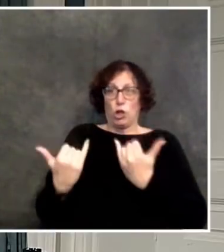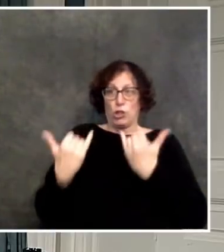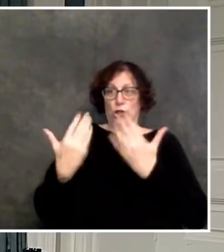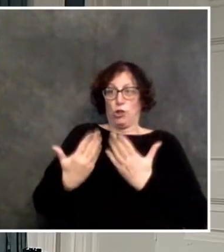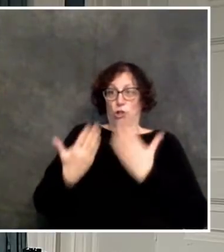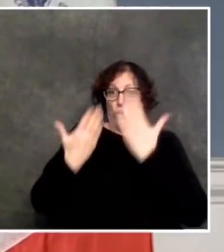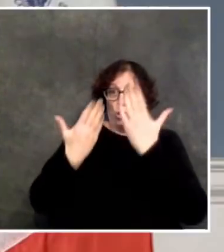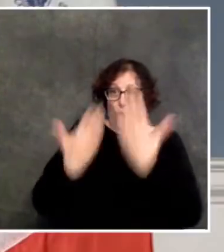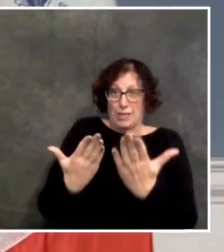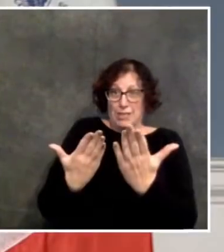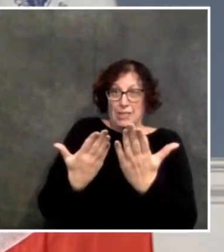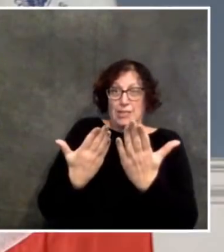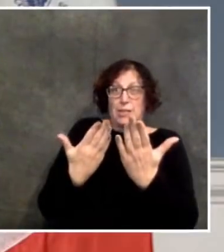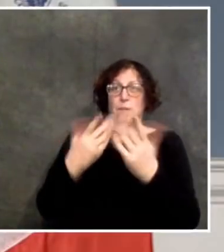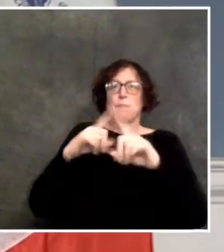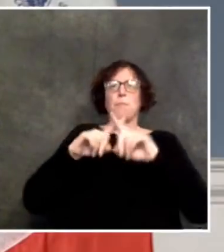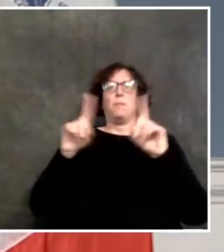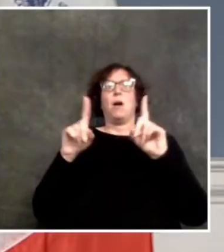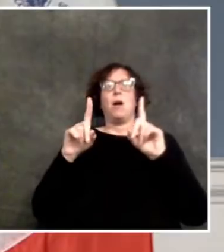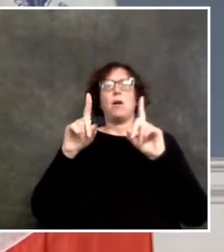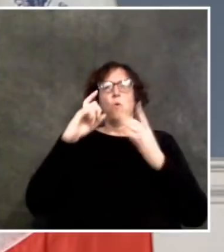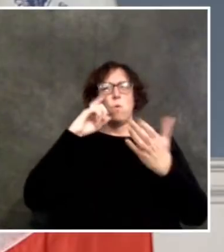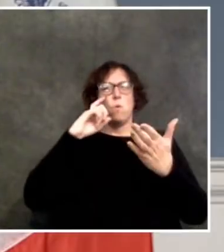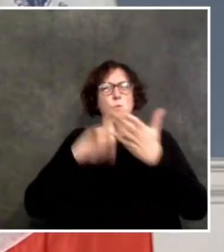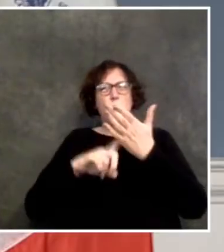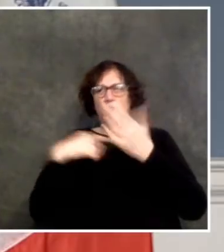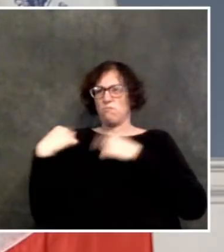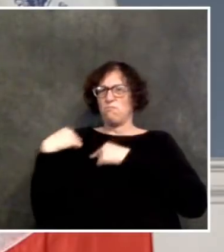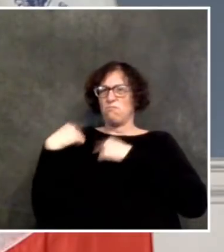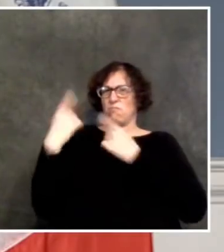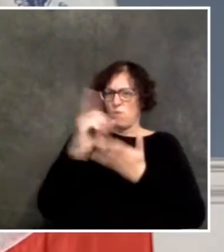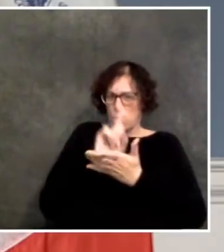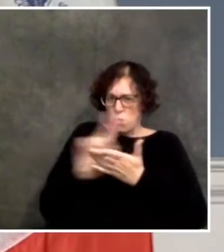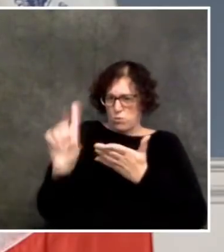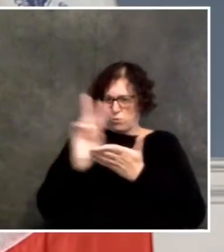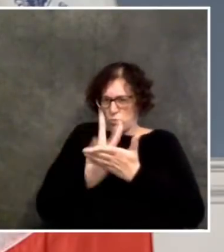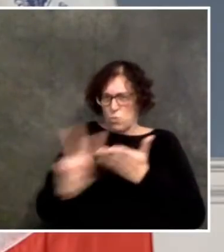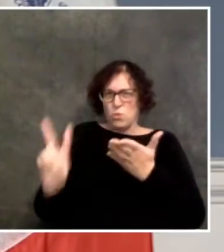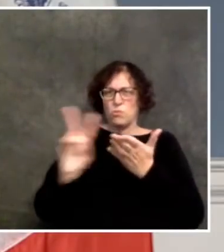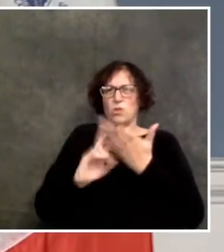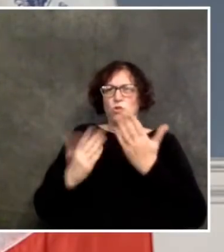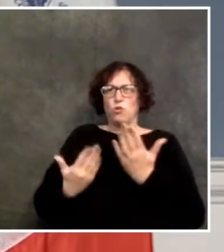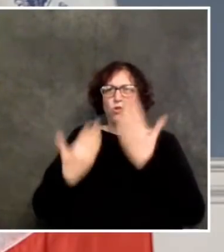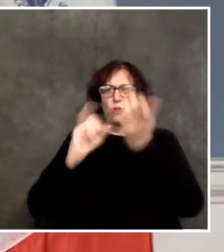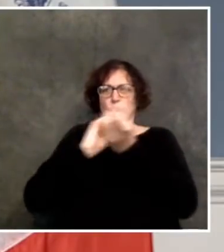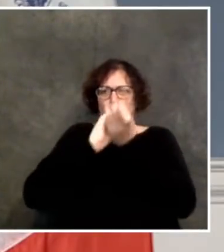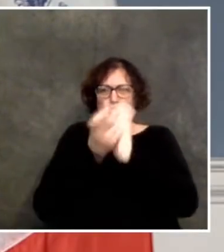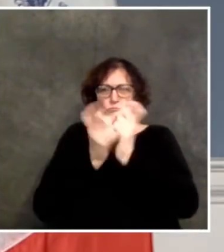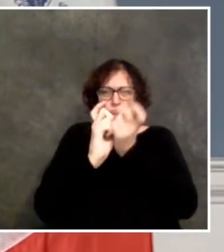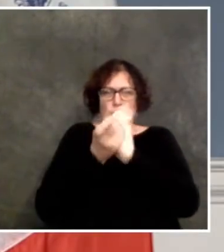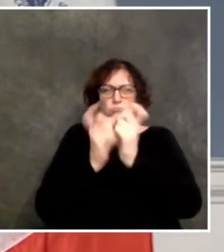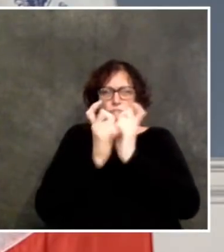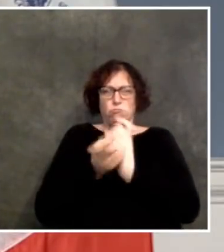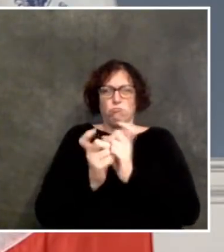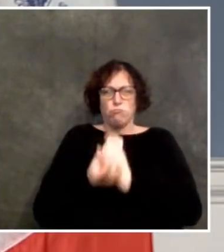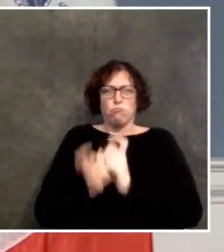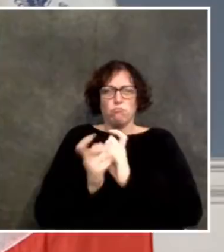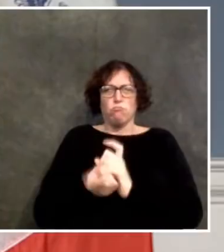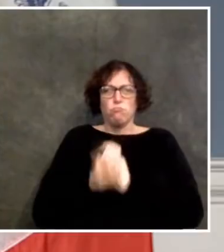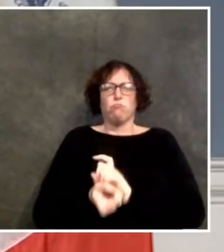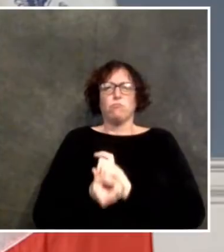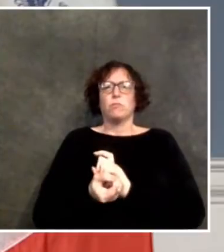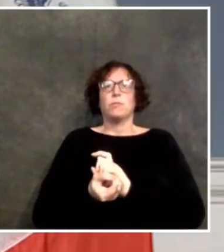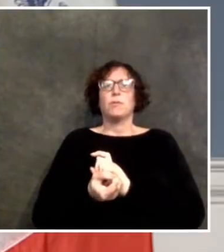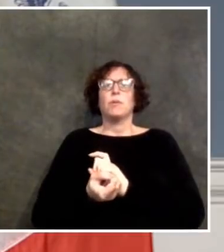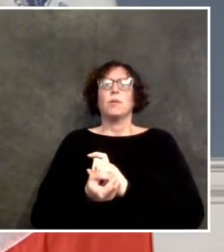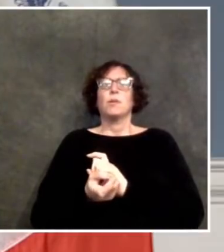Jeff, first of all, I just want to keep saying, everyone, face coverings, because I want to strongly differentiate